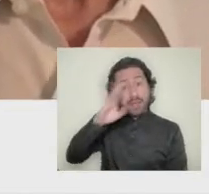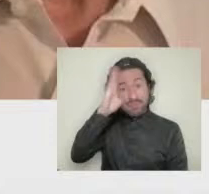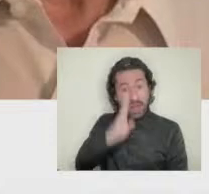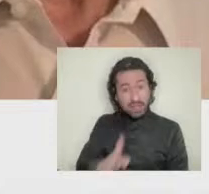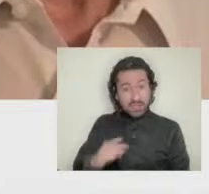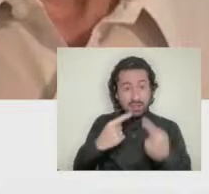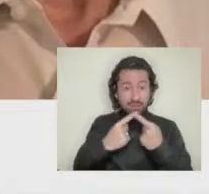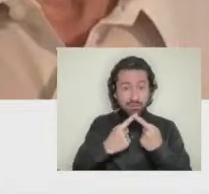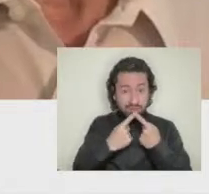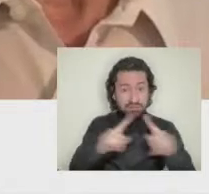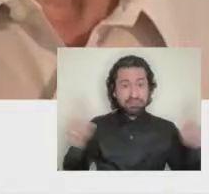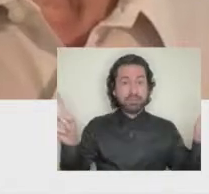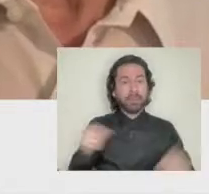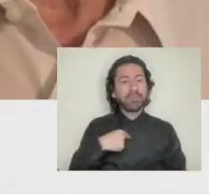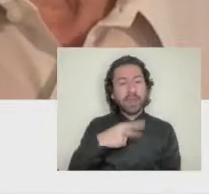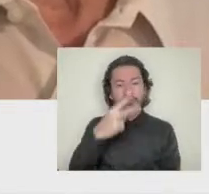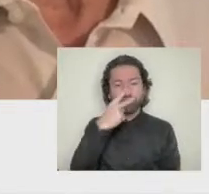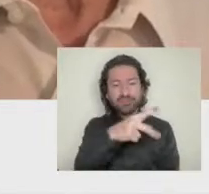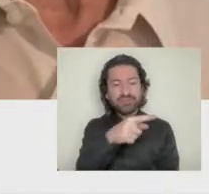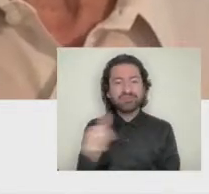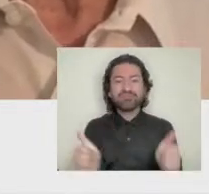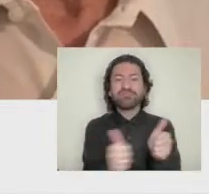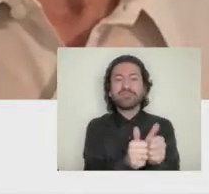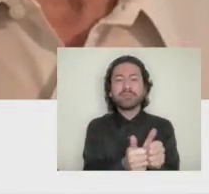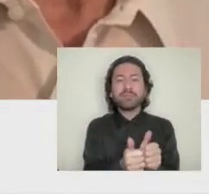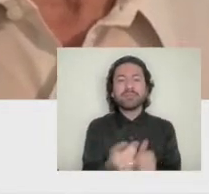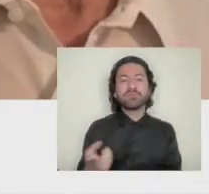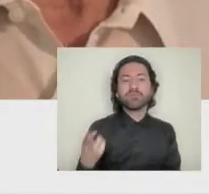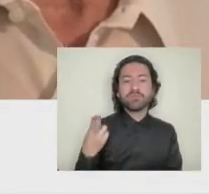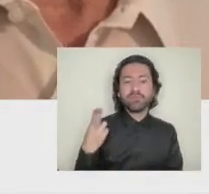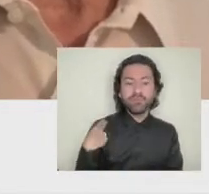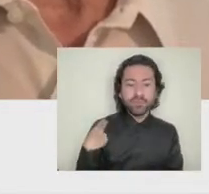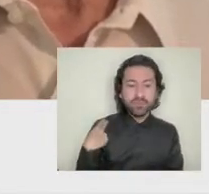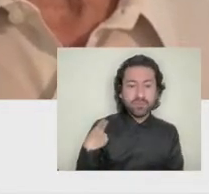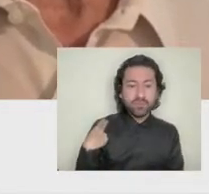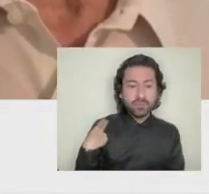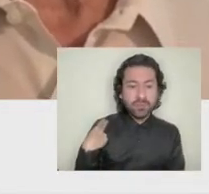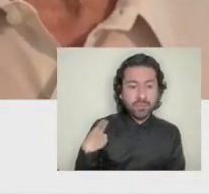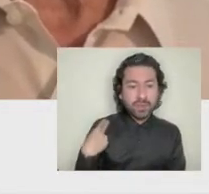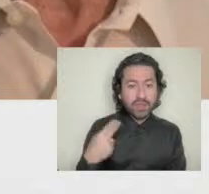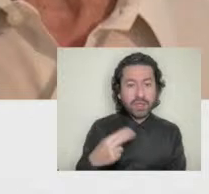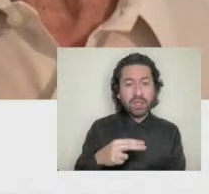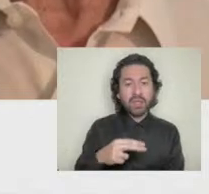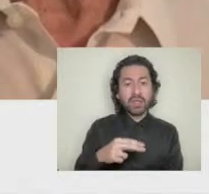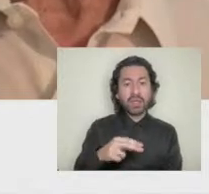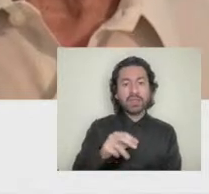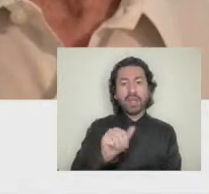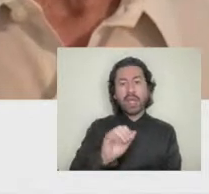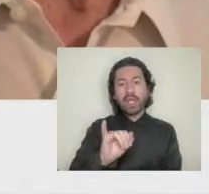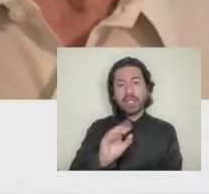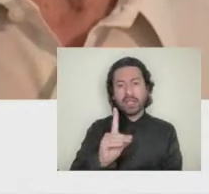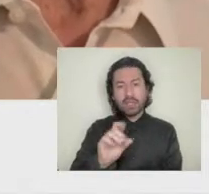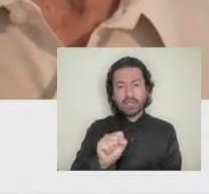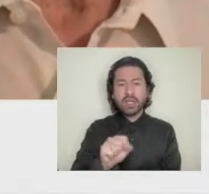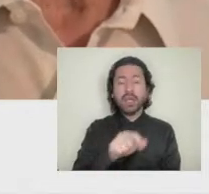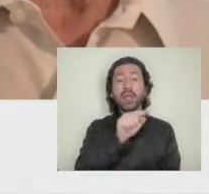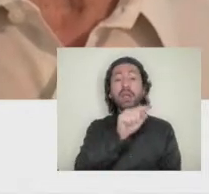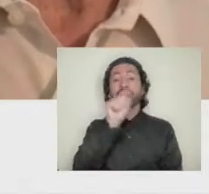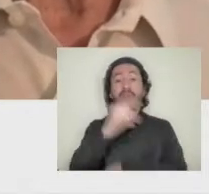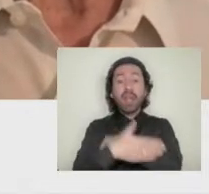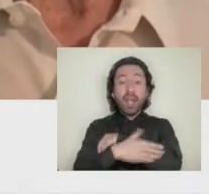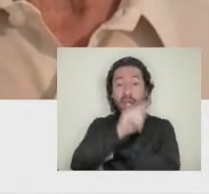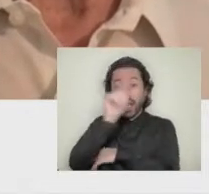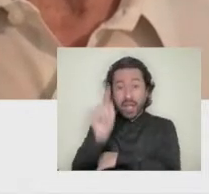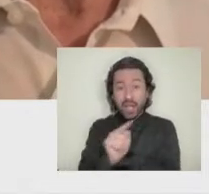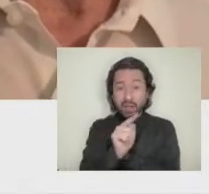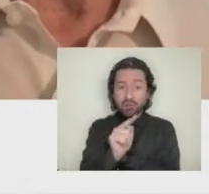The countries with higher rates of income inequality have higher rates of death from COVID-19, of AIDS, and